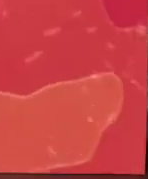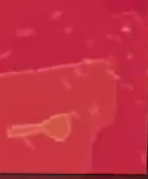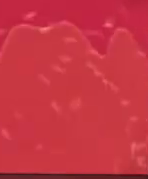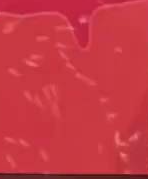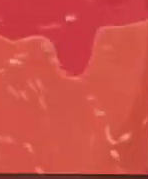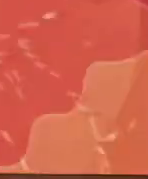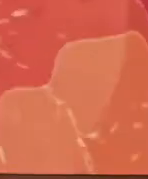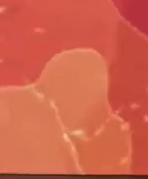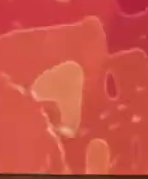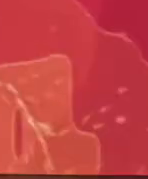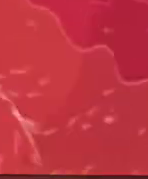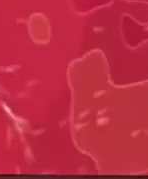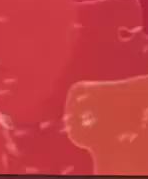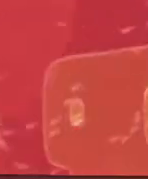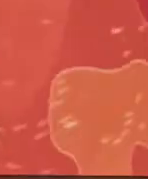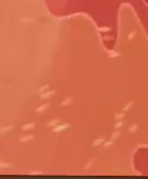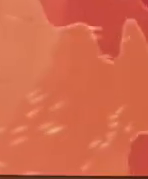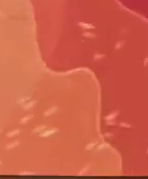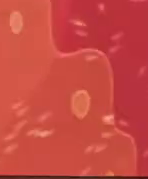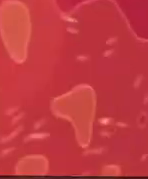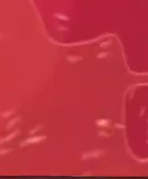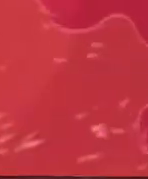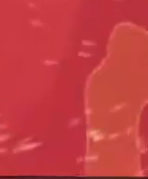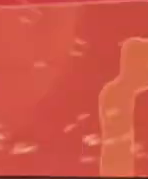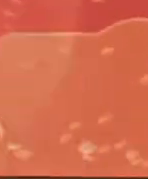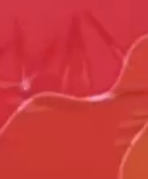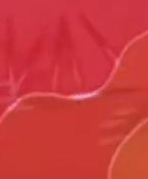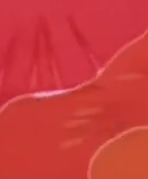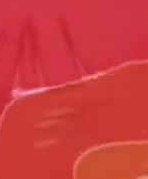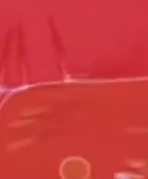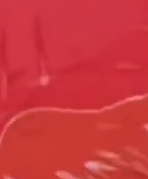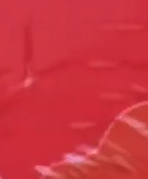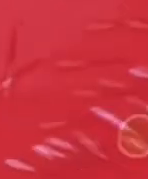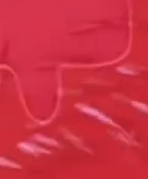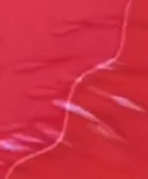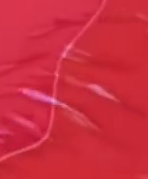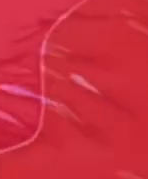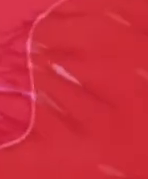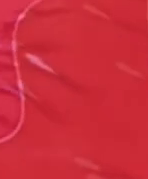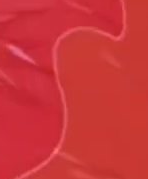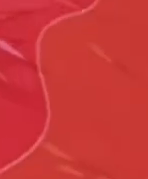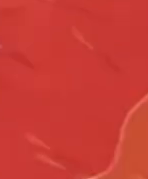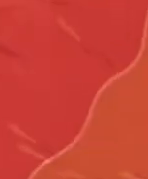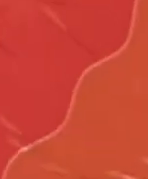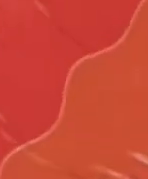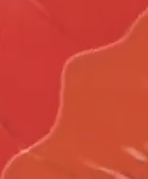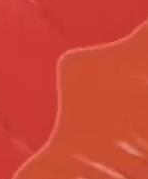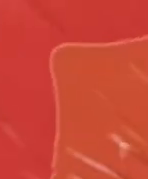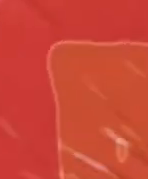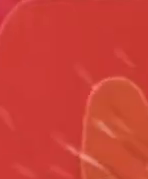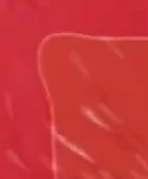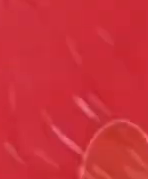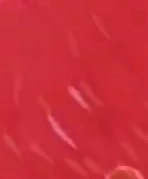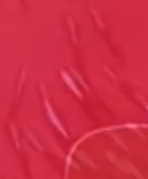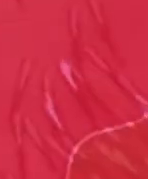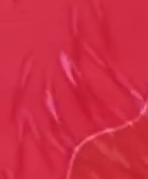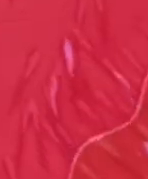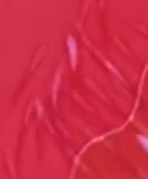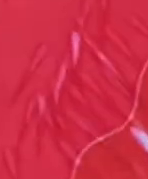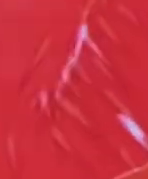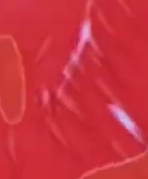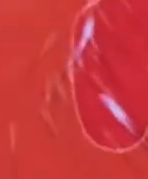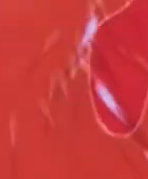wasting time and fix this totally solvable problem. Because it's not just a weather report to us, it's our future.